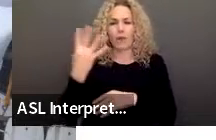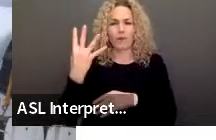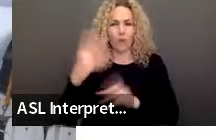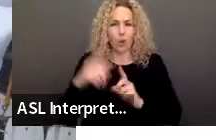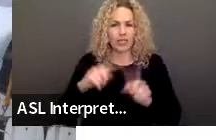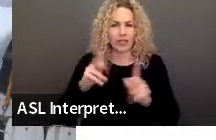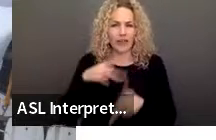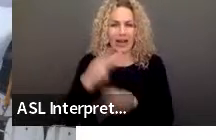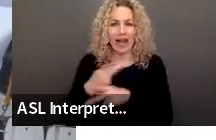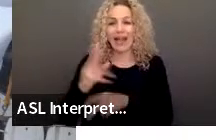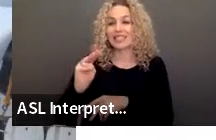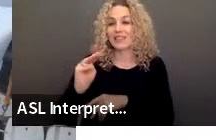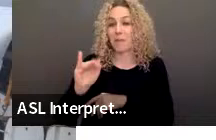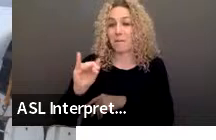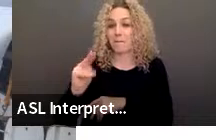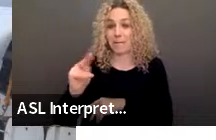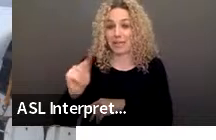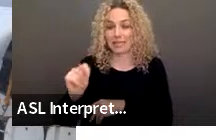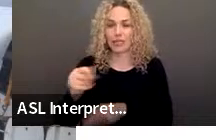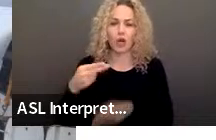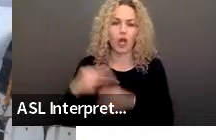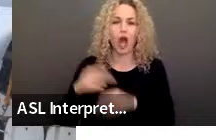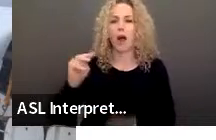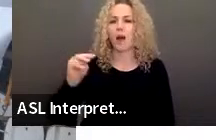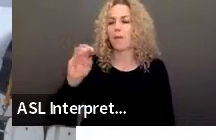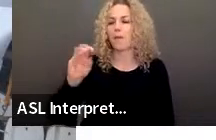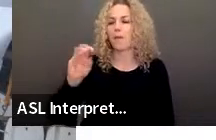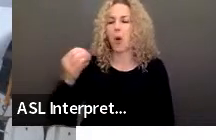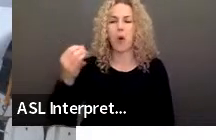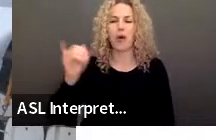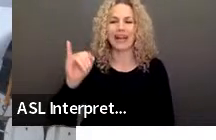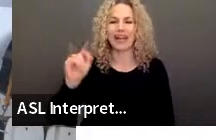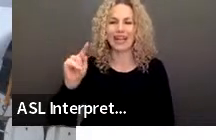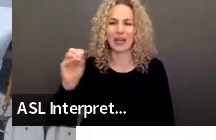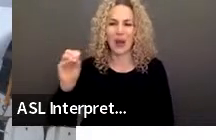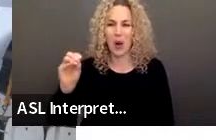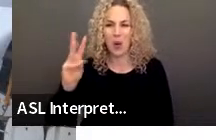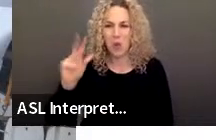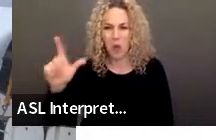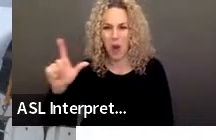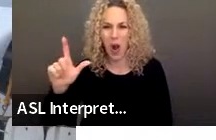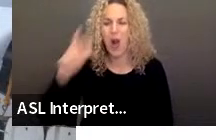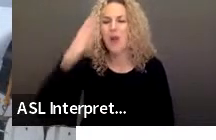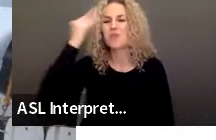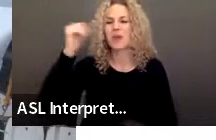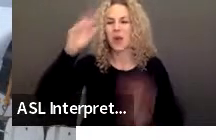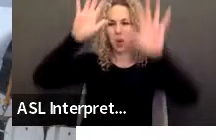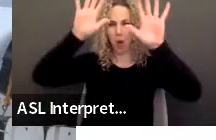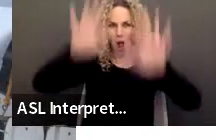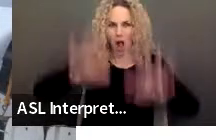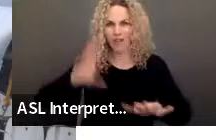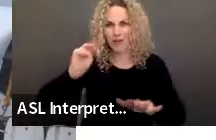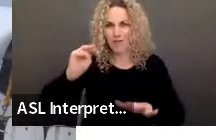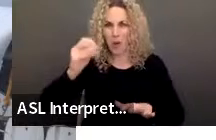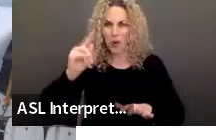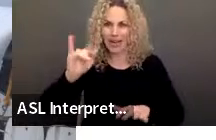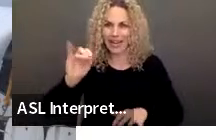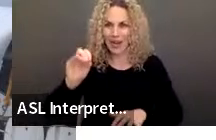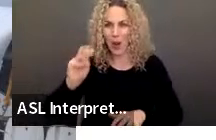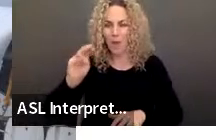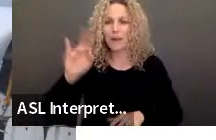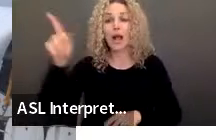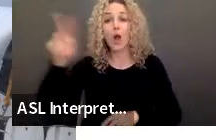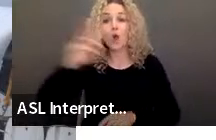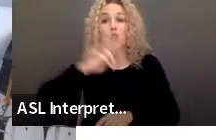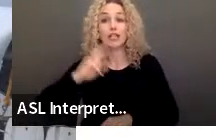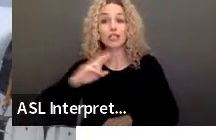kinds of mint, and we called it our mojito wall because we were selling to a restaurant bar that wanted fresh mint